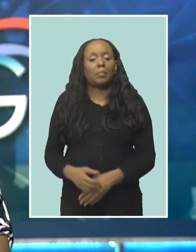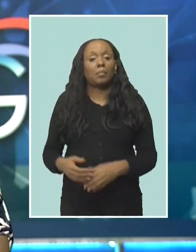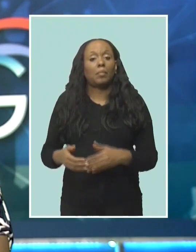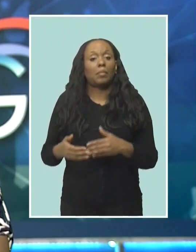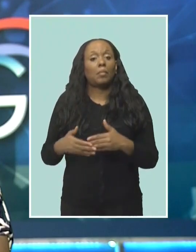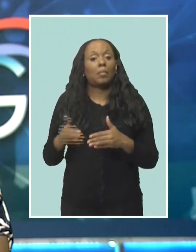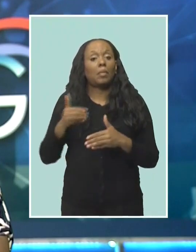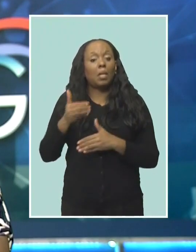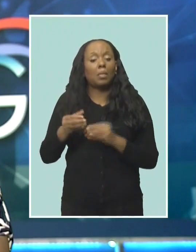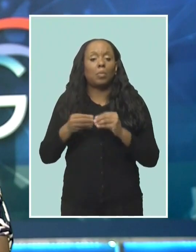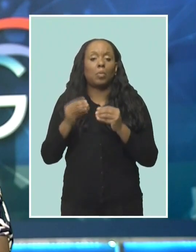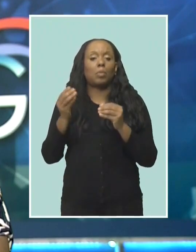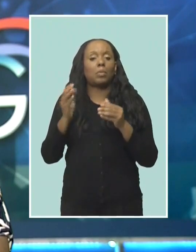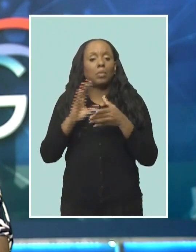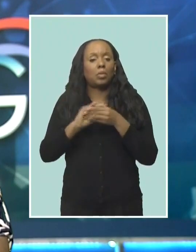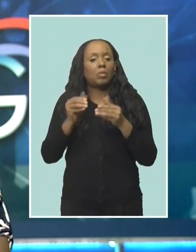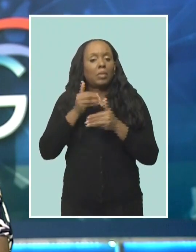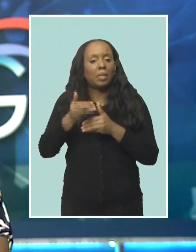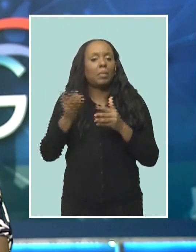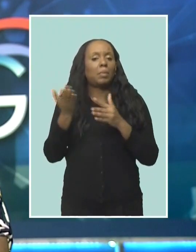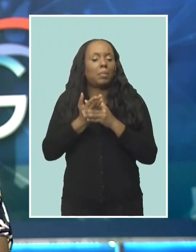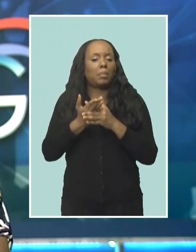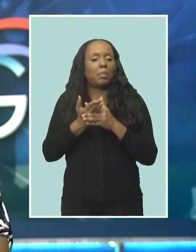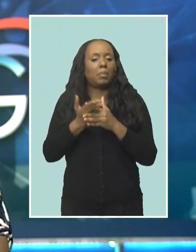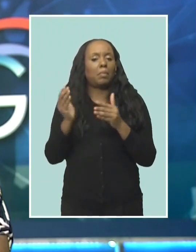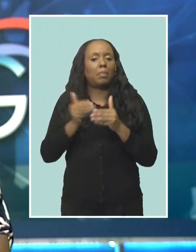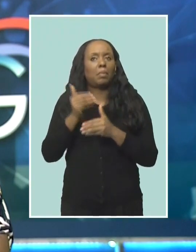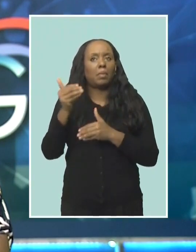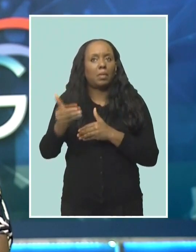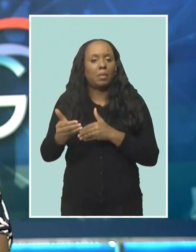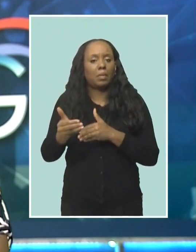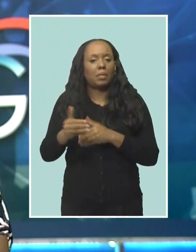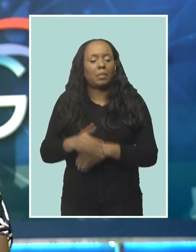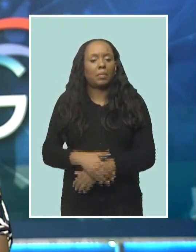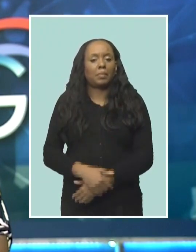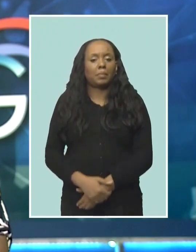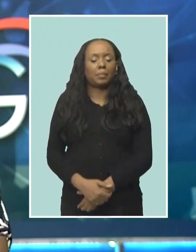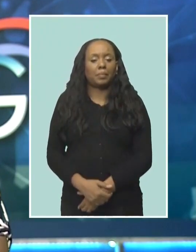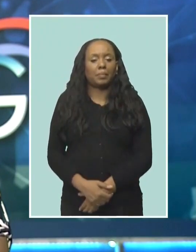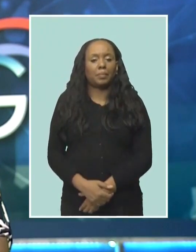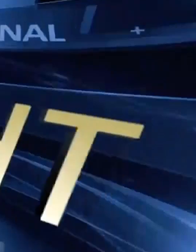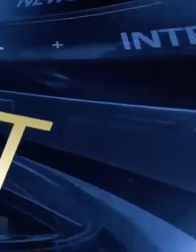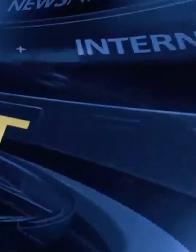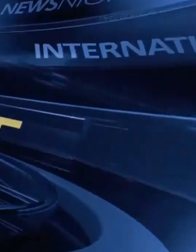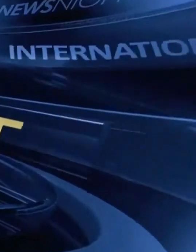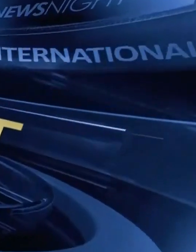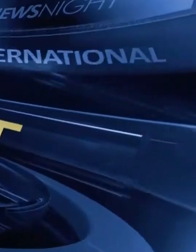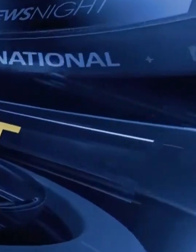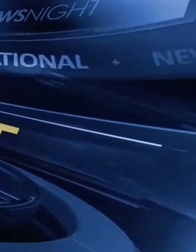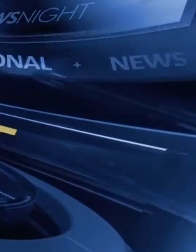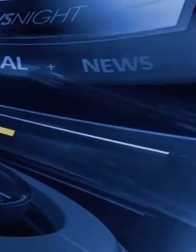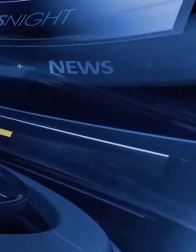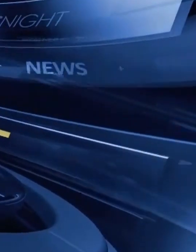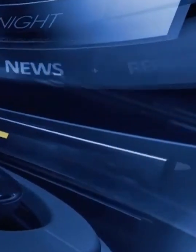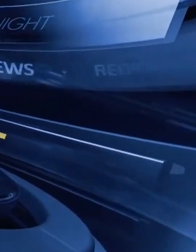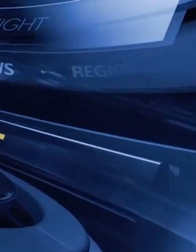Well, coming up, we have more news, sports, and weather, so stay with us.